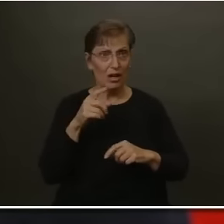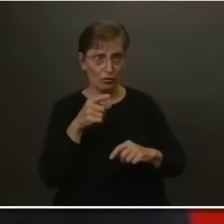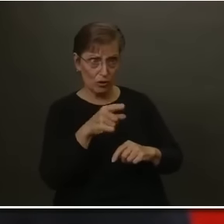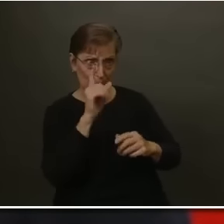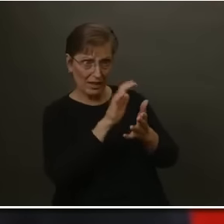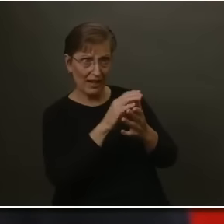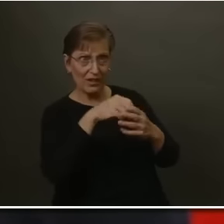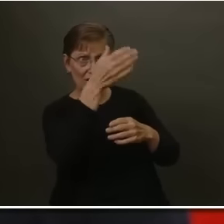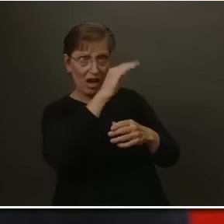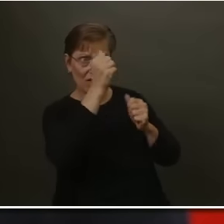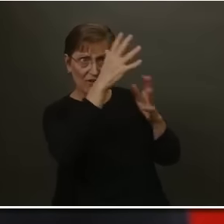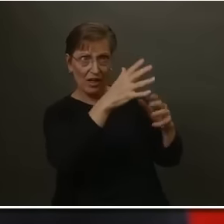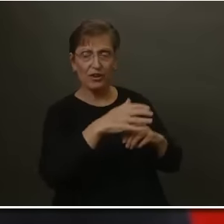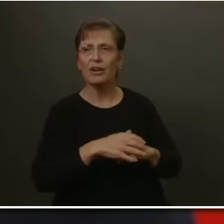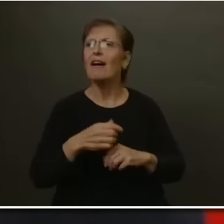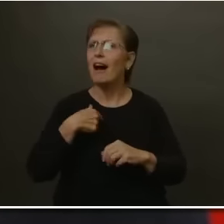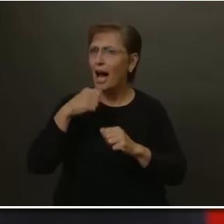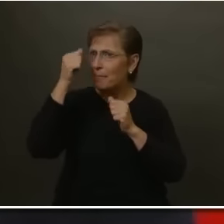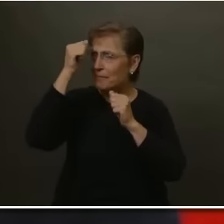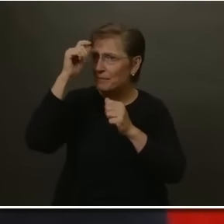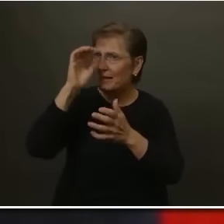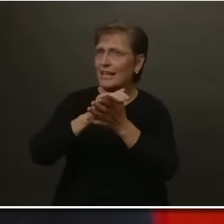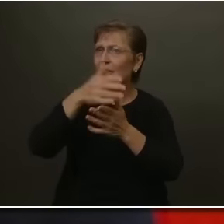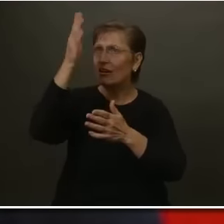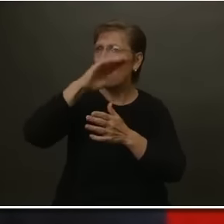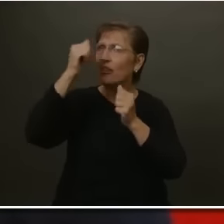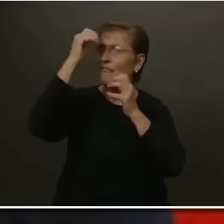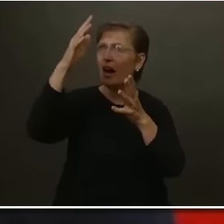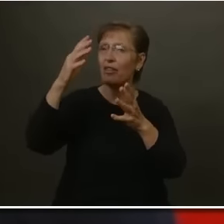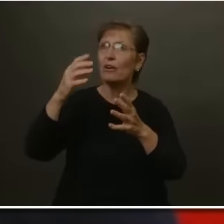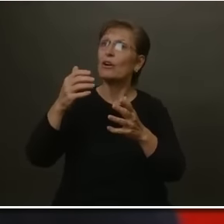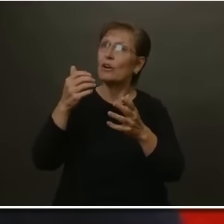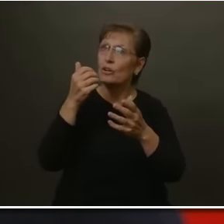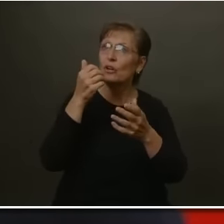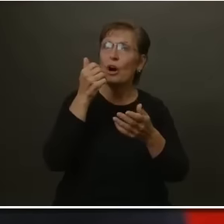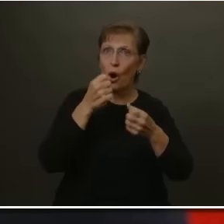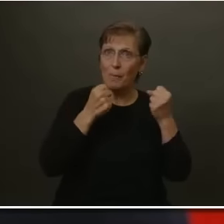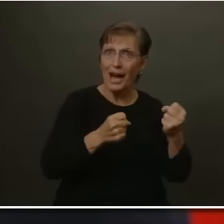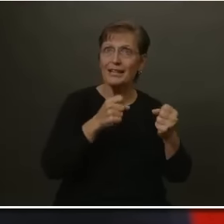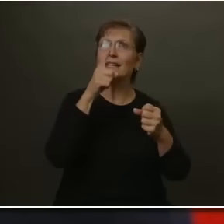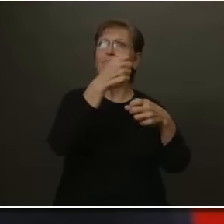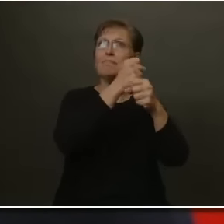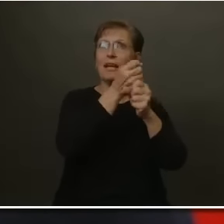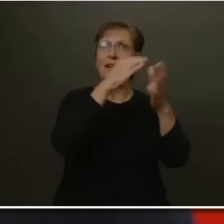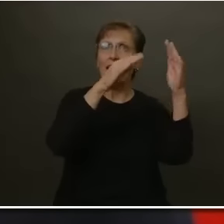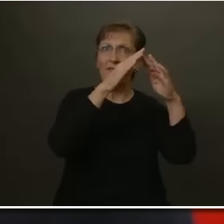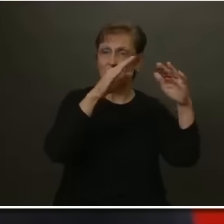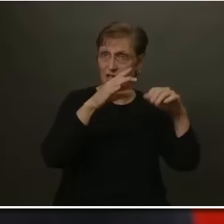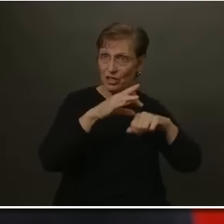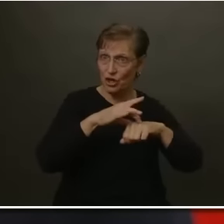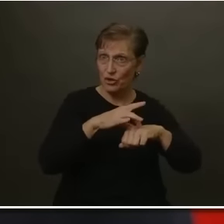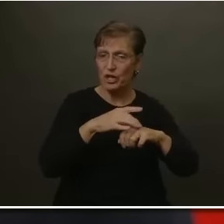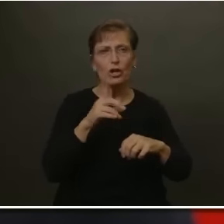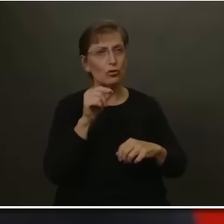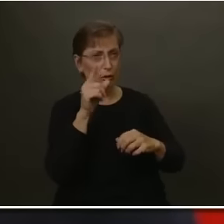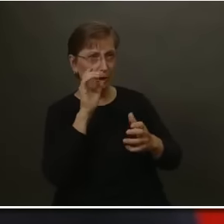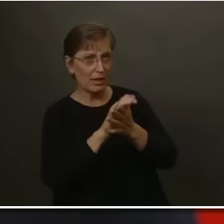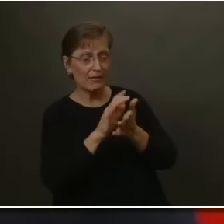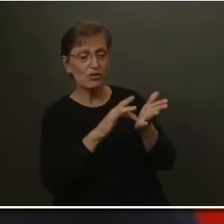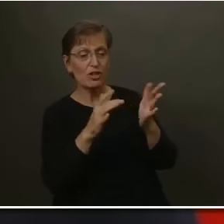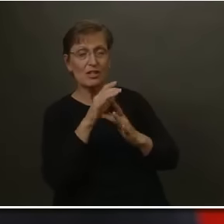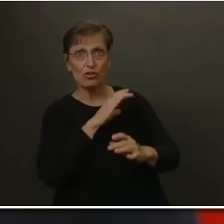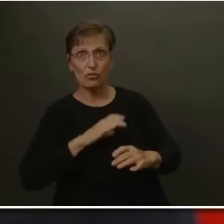believe in God the Father Almighty, creator of heaven and earth. Do you believe in Jesus Christ, the Son of God?